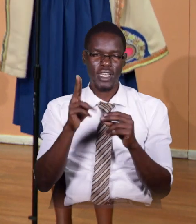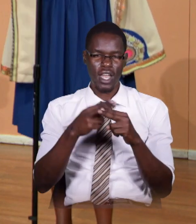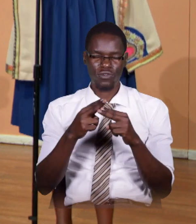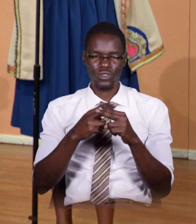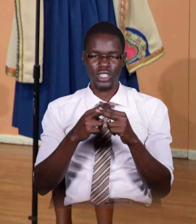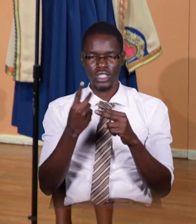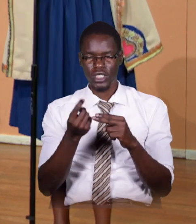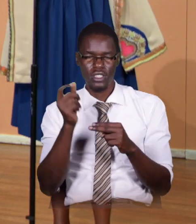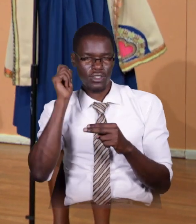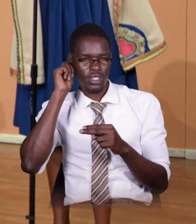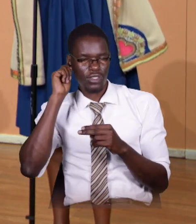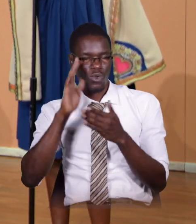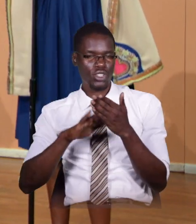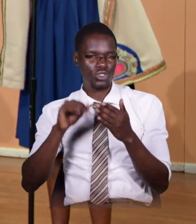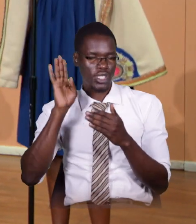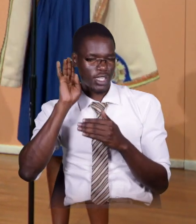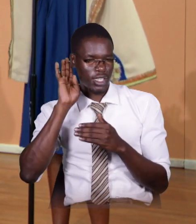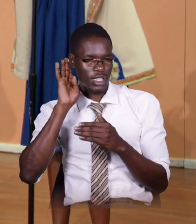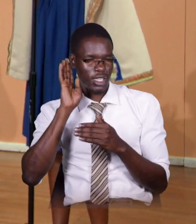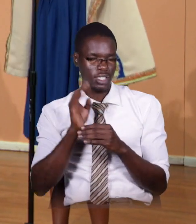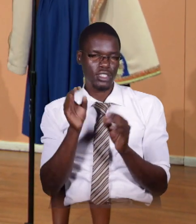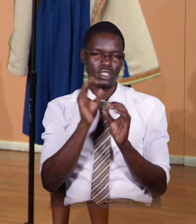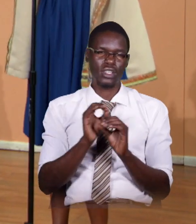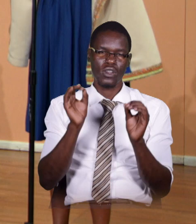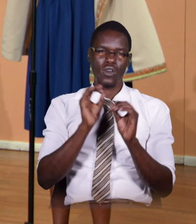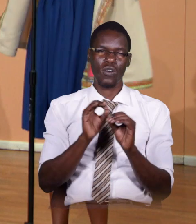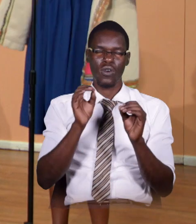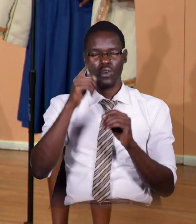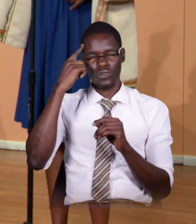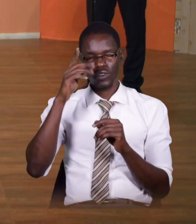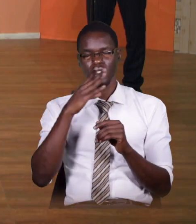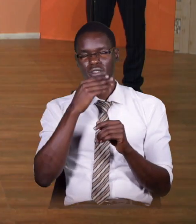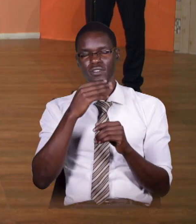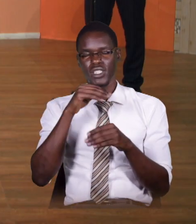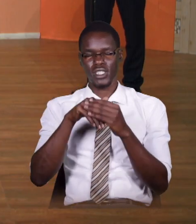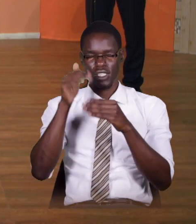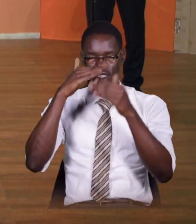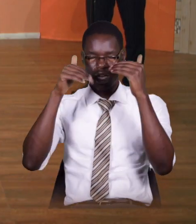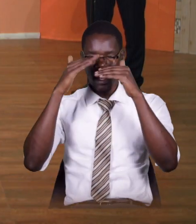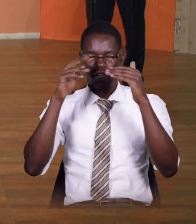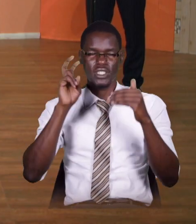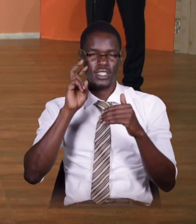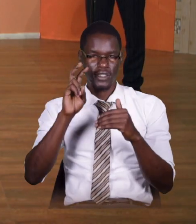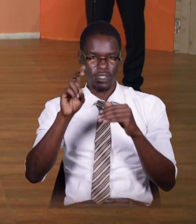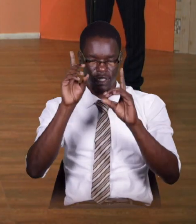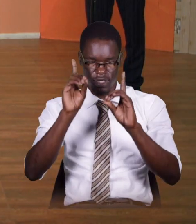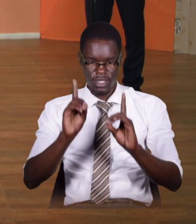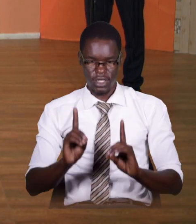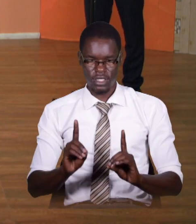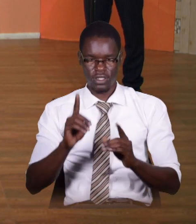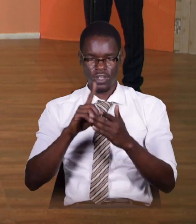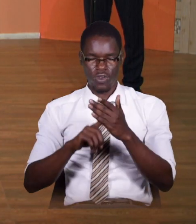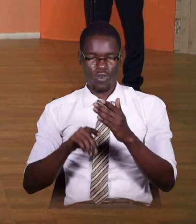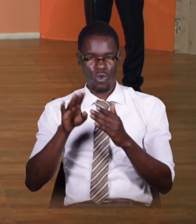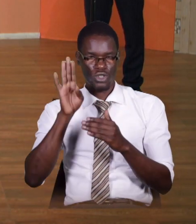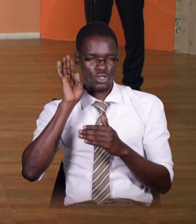be careful, little ears, what you hear. For the Father up above is looking down